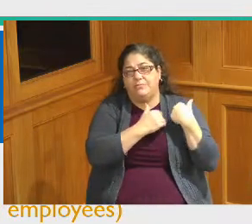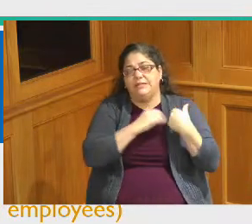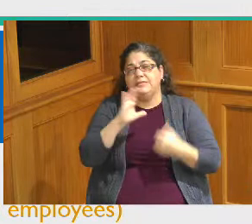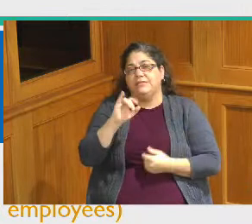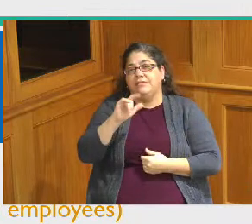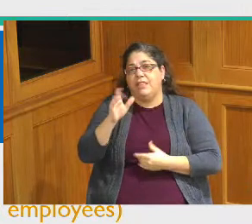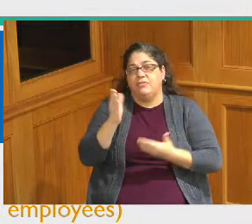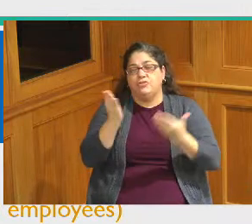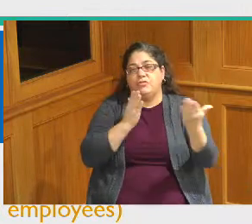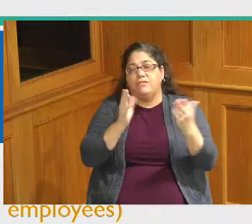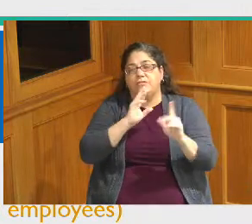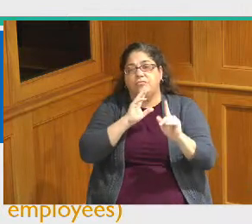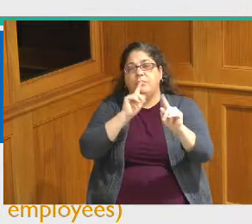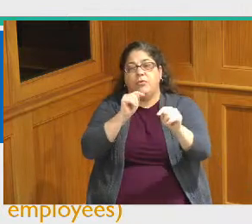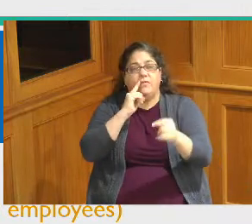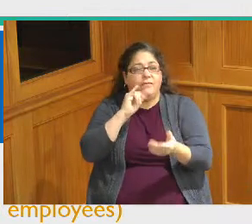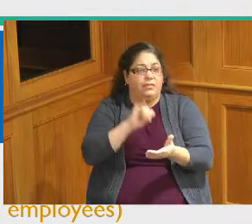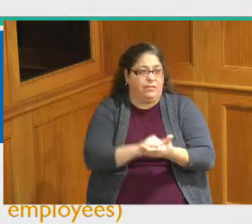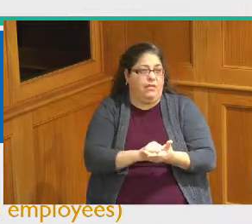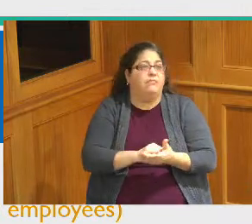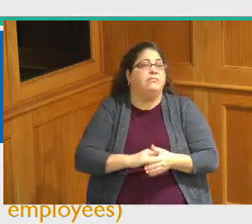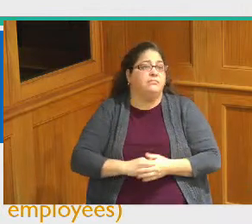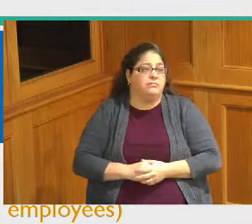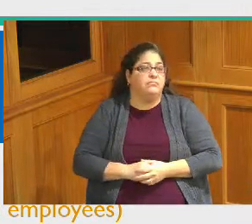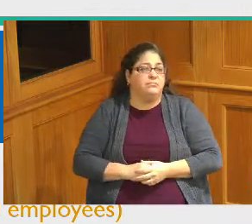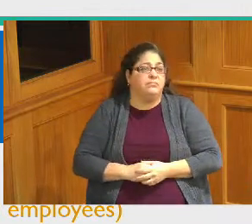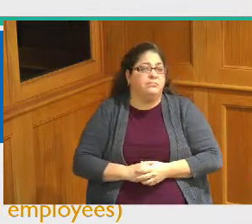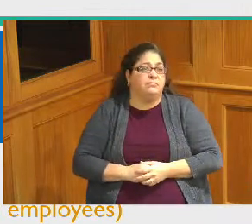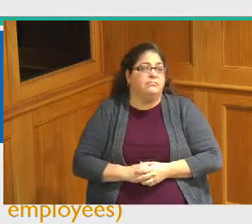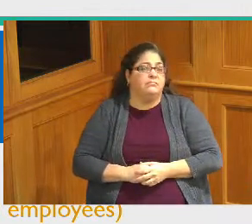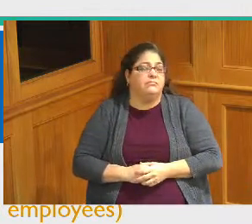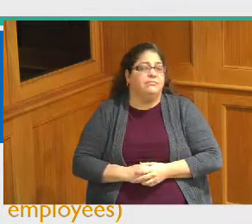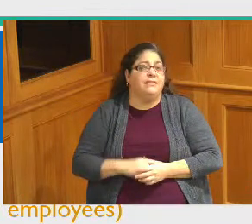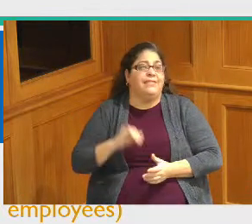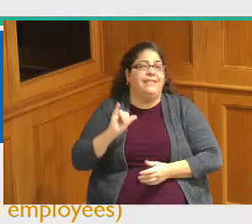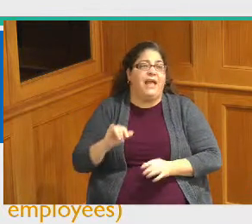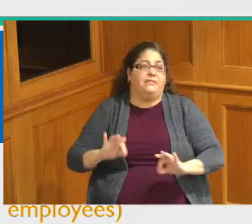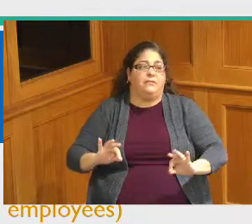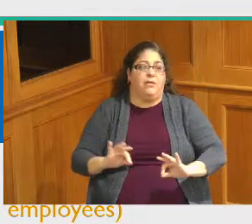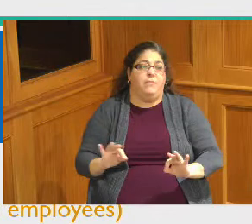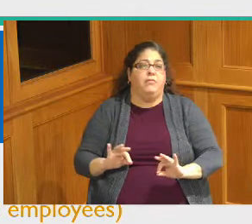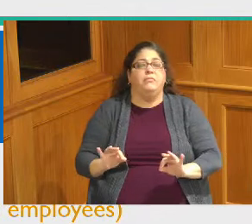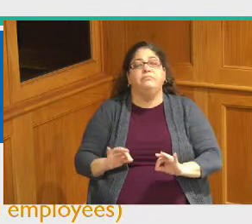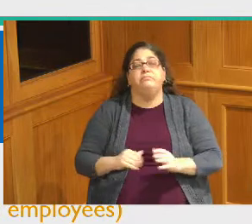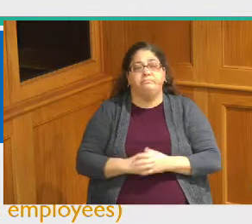reporting out of the state code, but those are nominal.